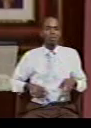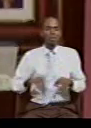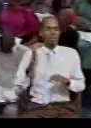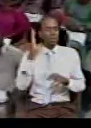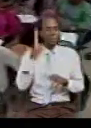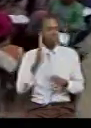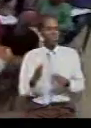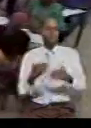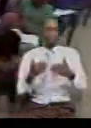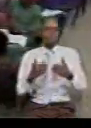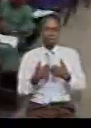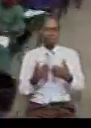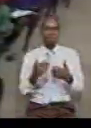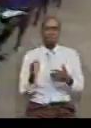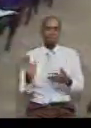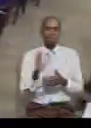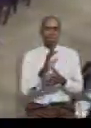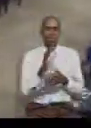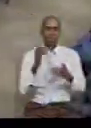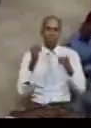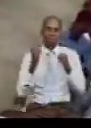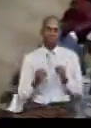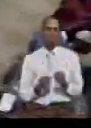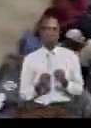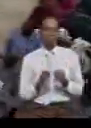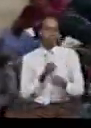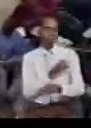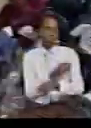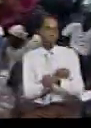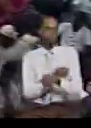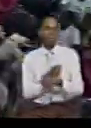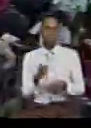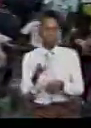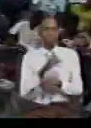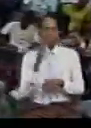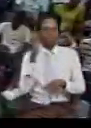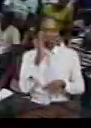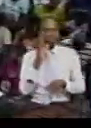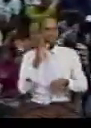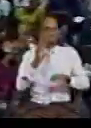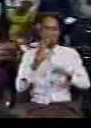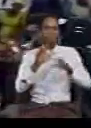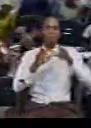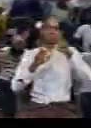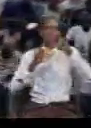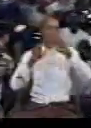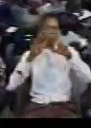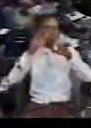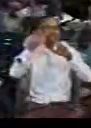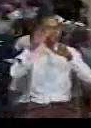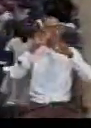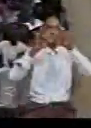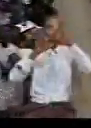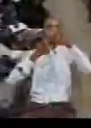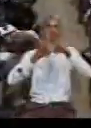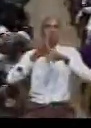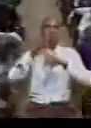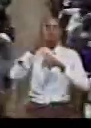their strength. They shall mount up with wings as